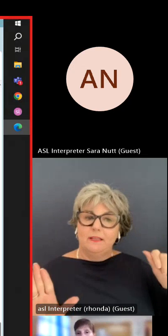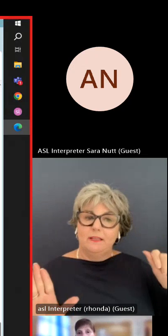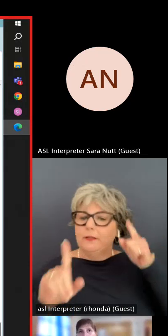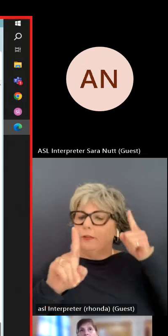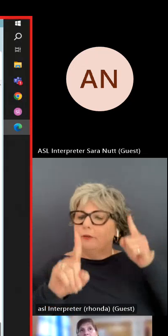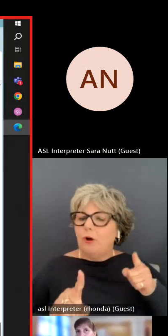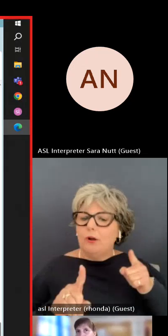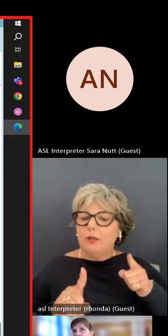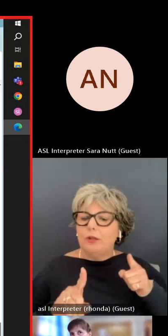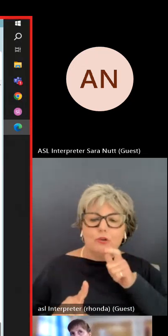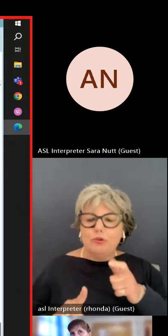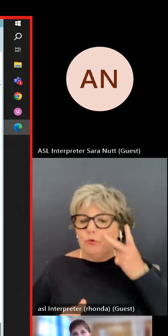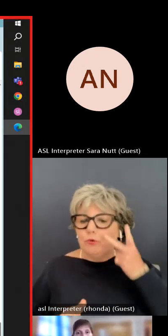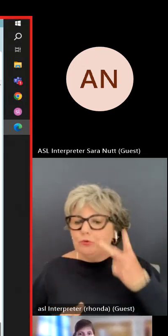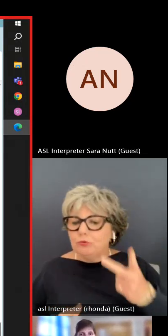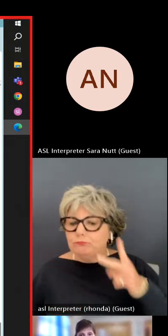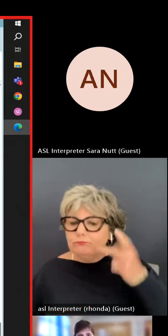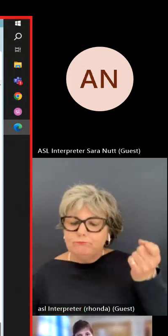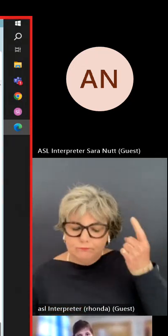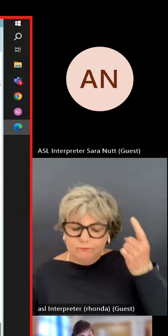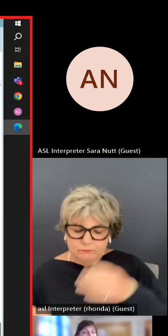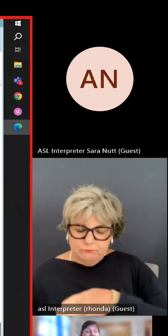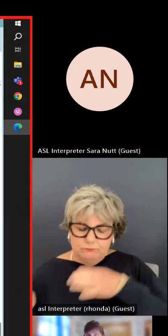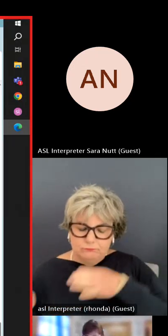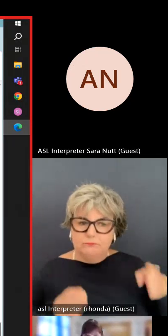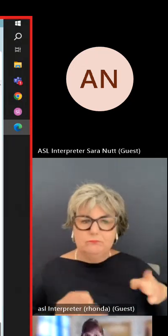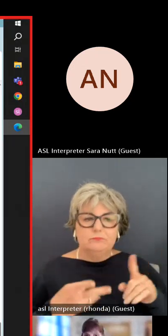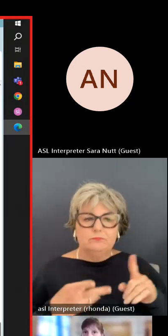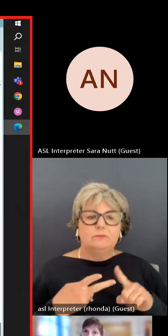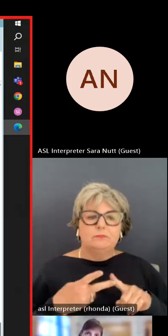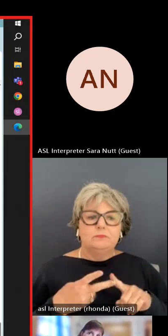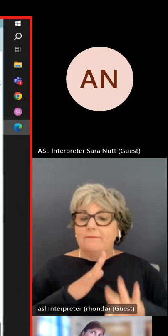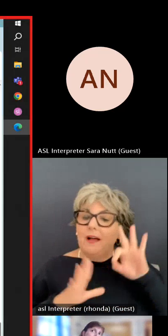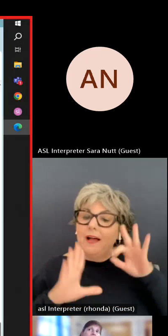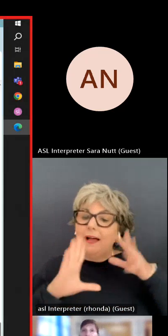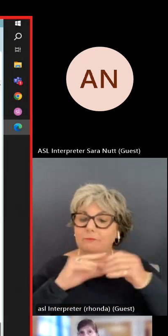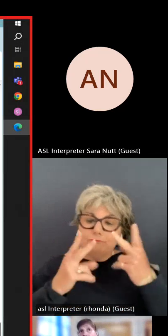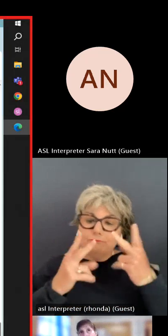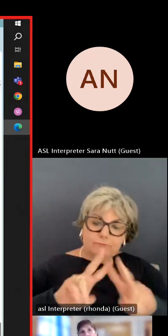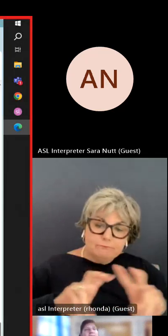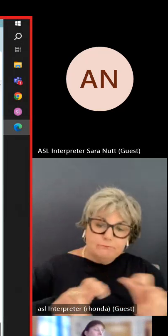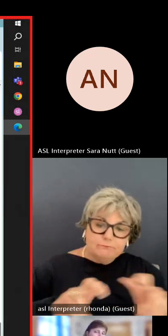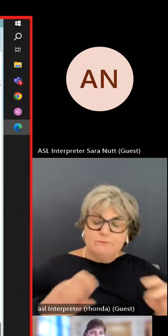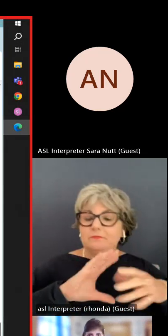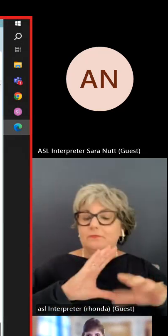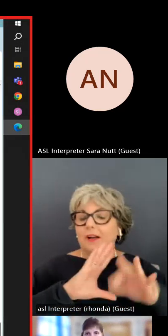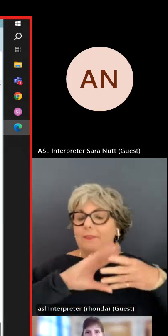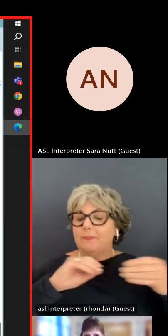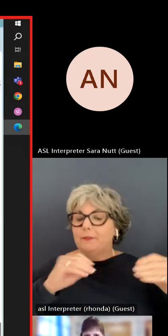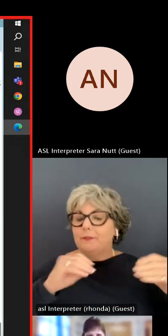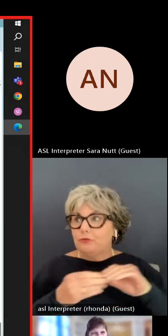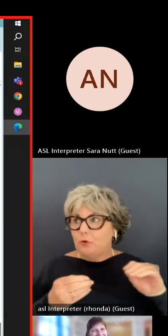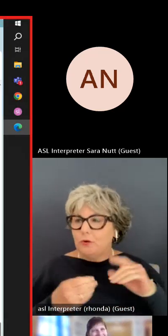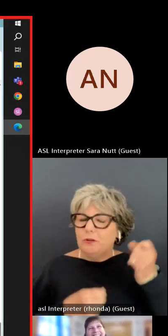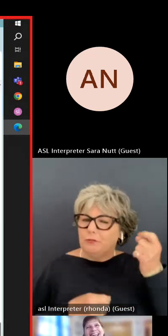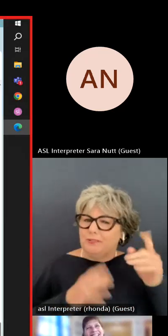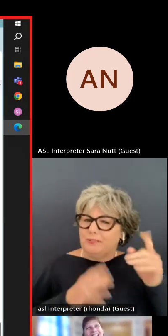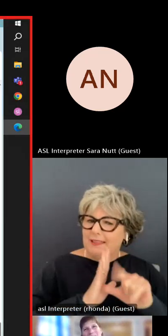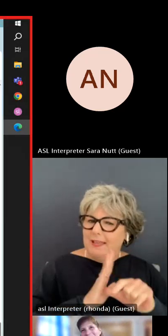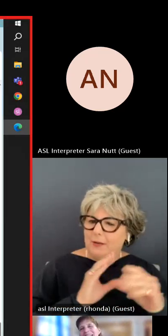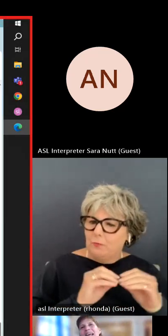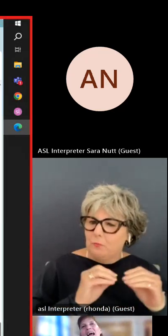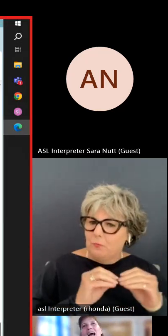audience. Then next we'll look and find your story in the data, and that'll make more sense